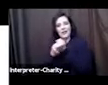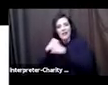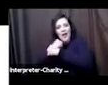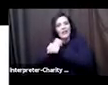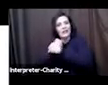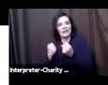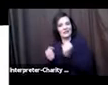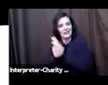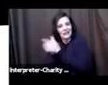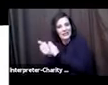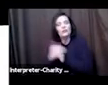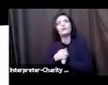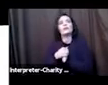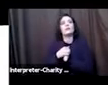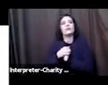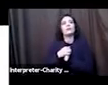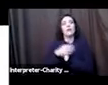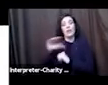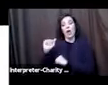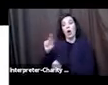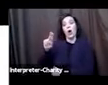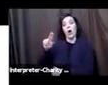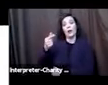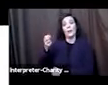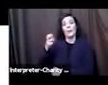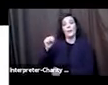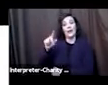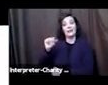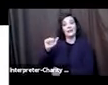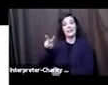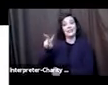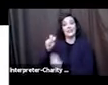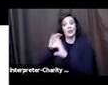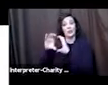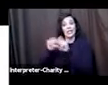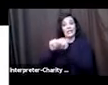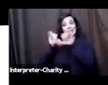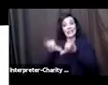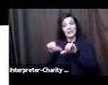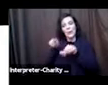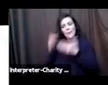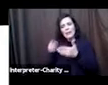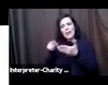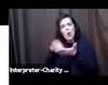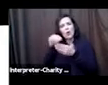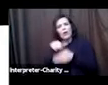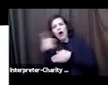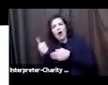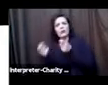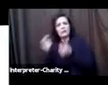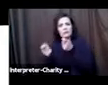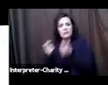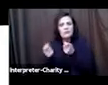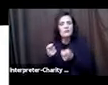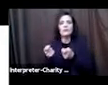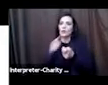to their augmentative communication system. We have lots of folks that it's a pretty robust